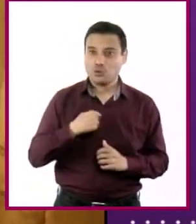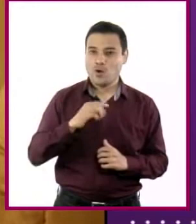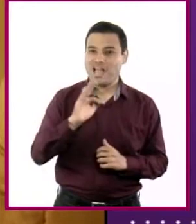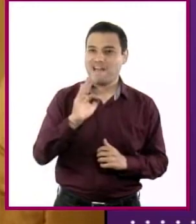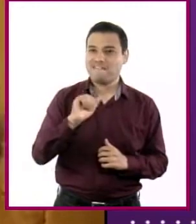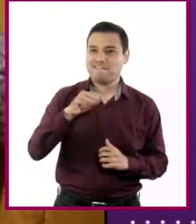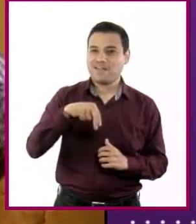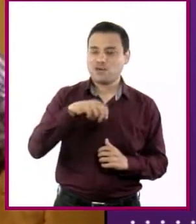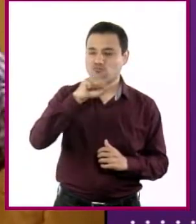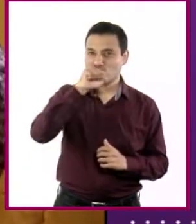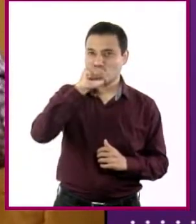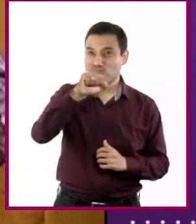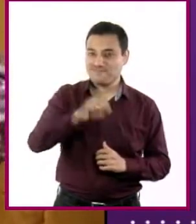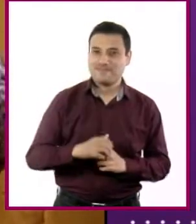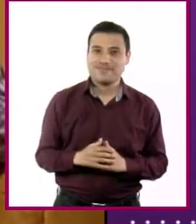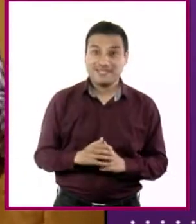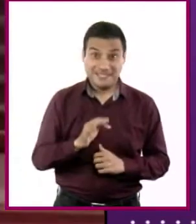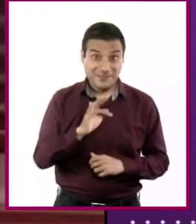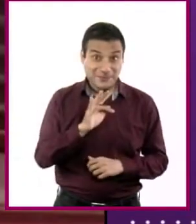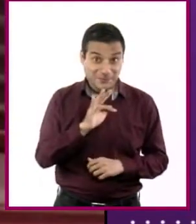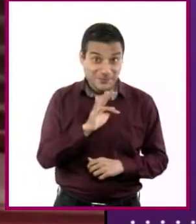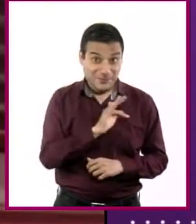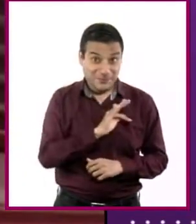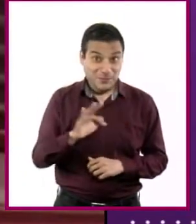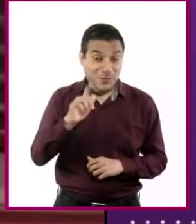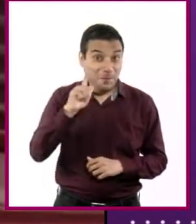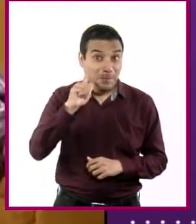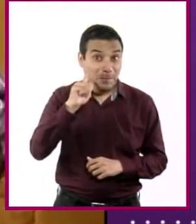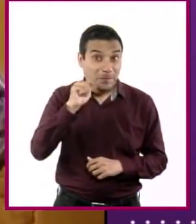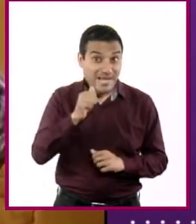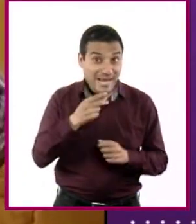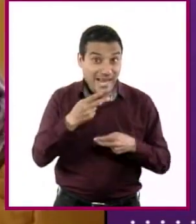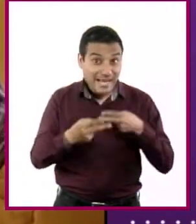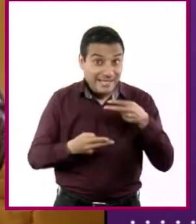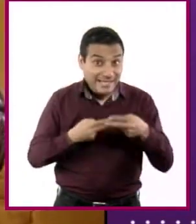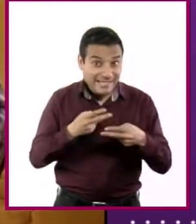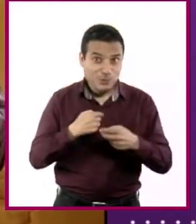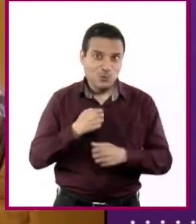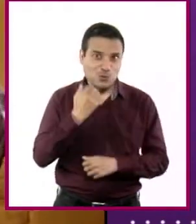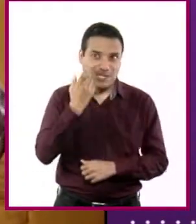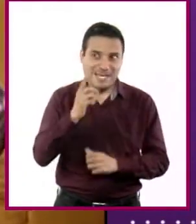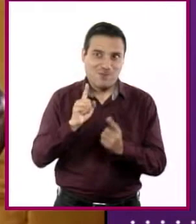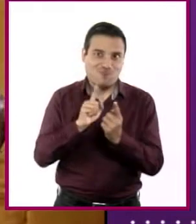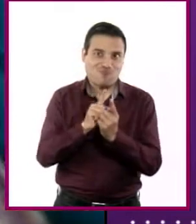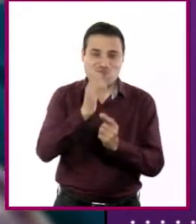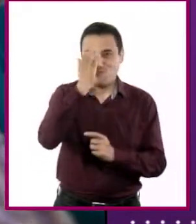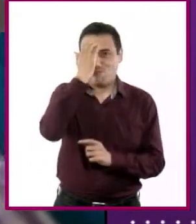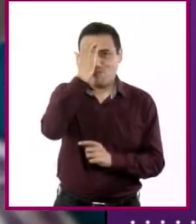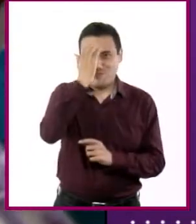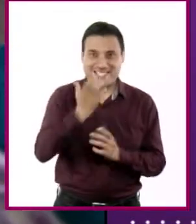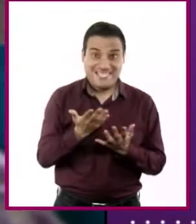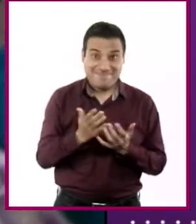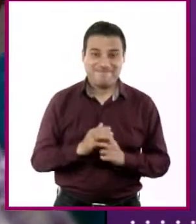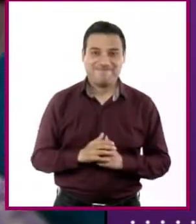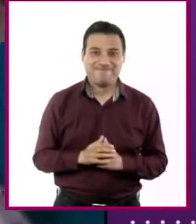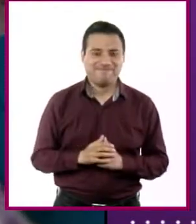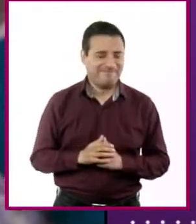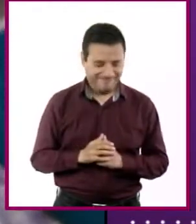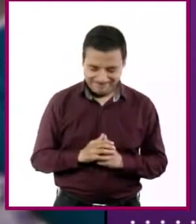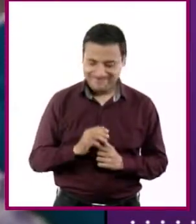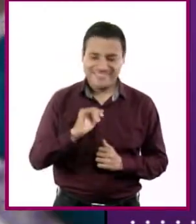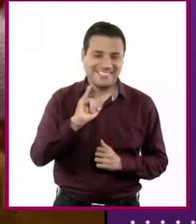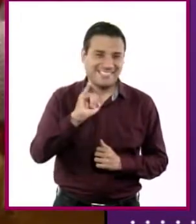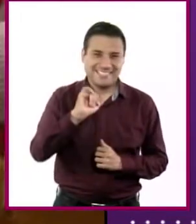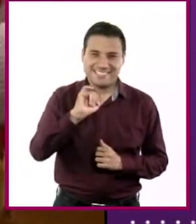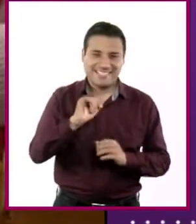Franco. May I come to your show, Miss Gossip? I would like to meet Mr. Franco. Of course,